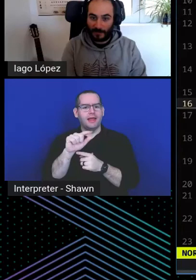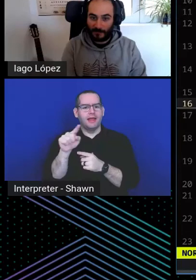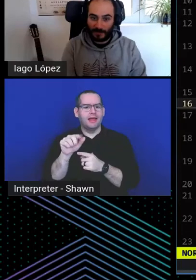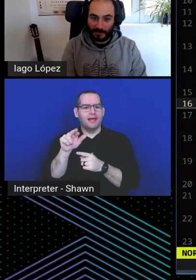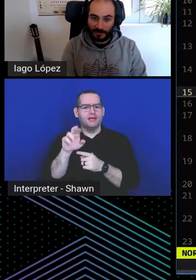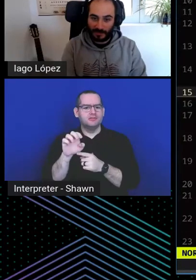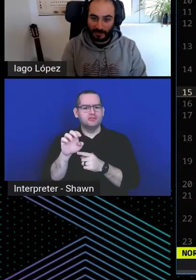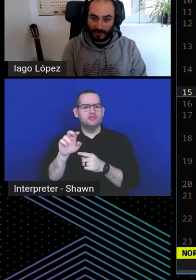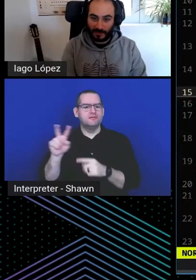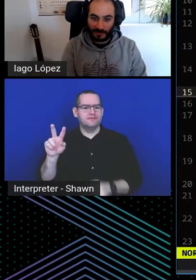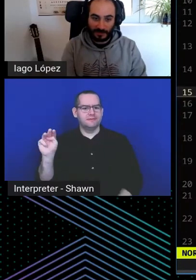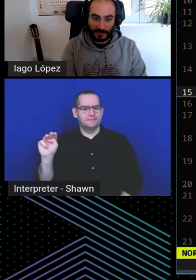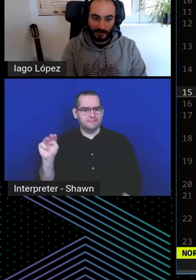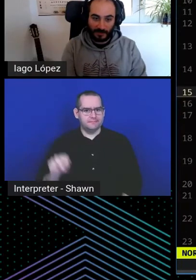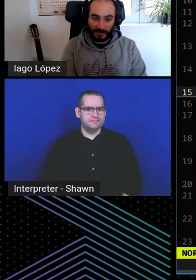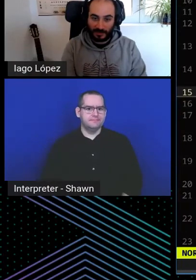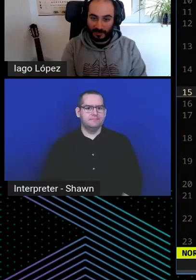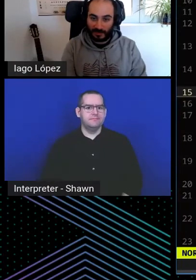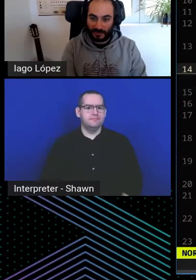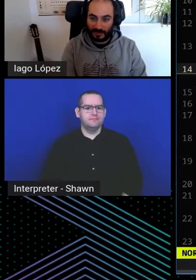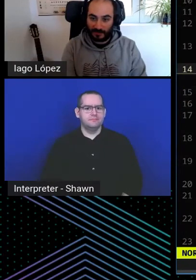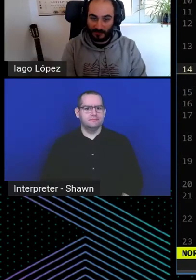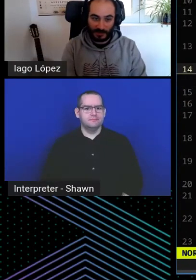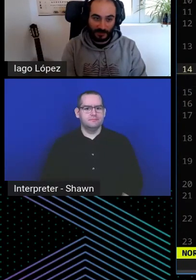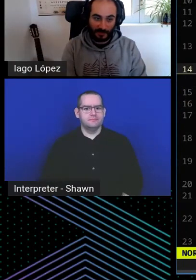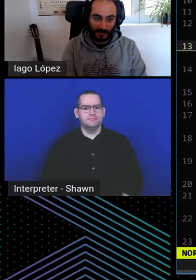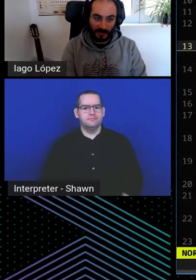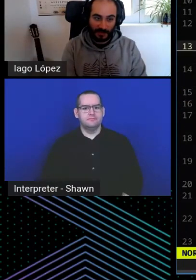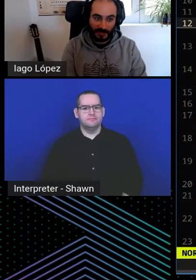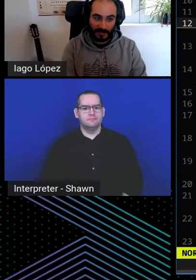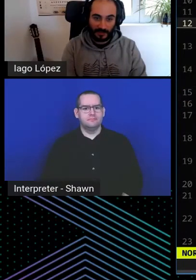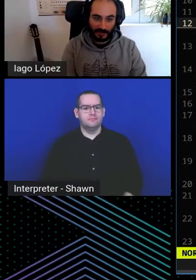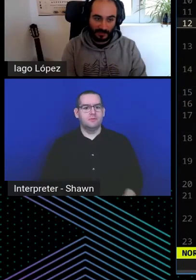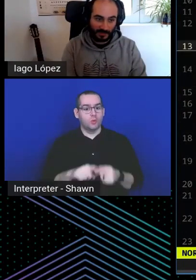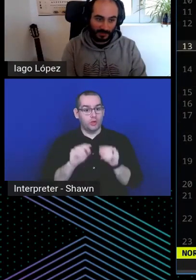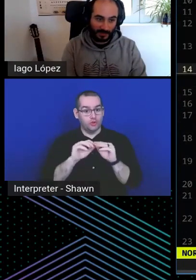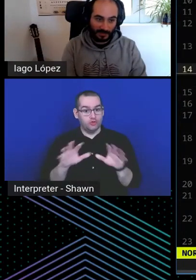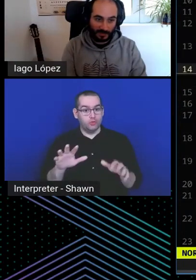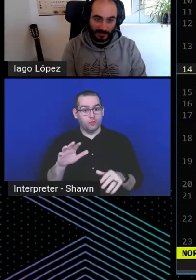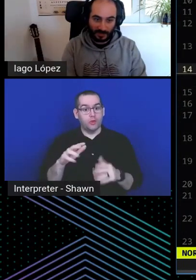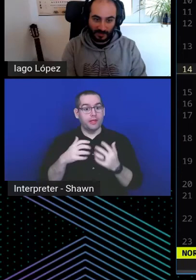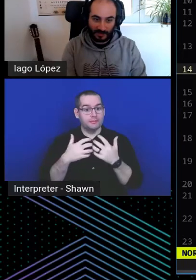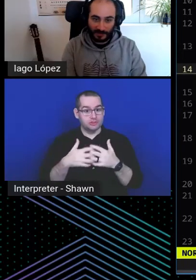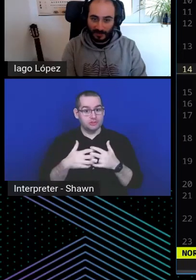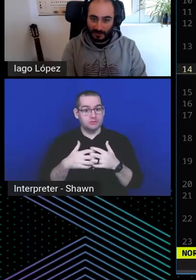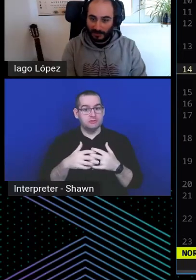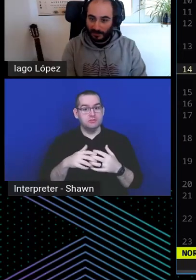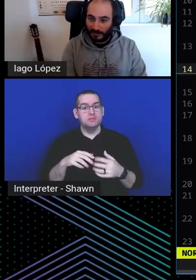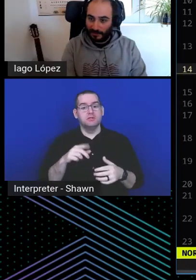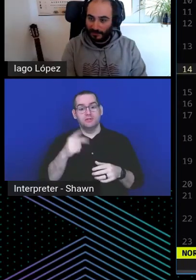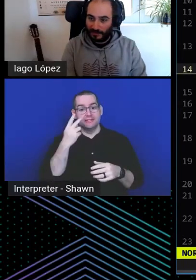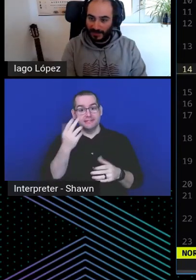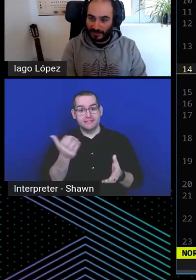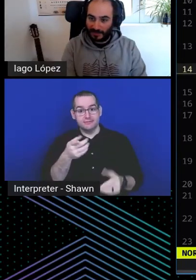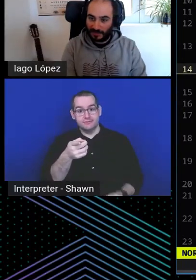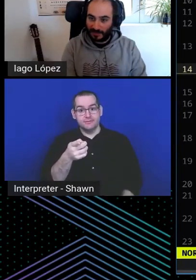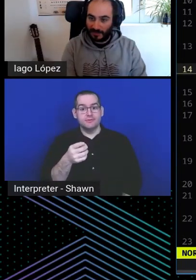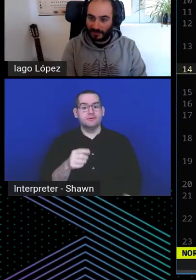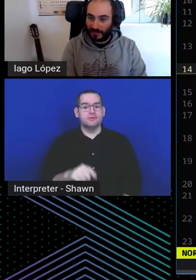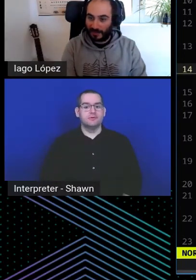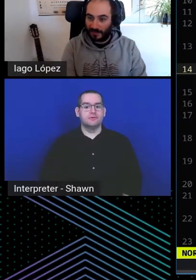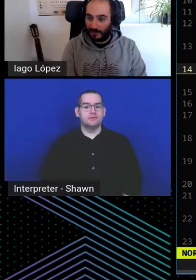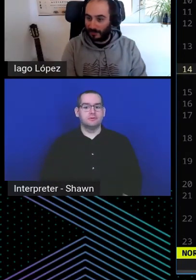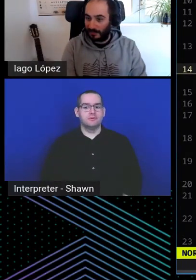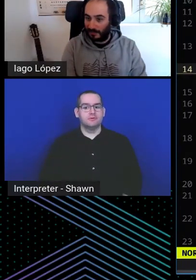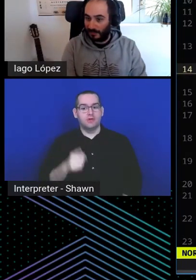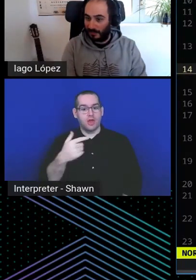the interesting bit here is that when you deploy a machine, let's say here, you pass the